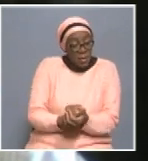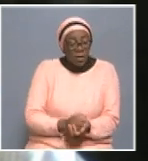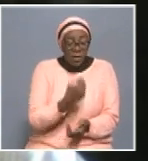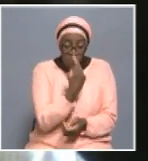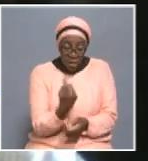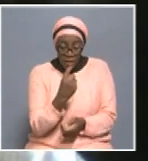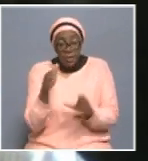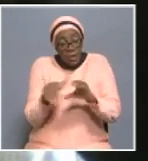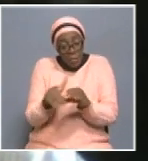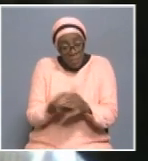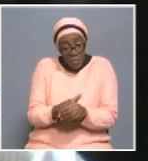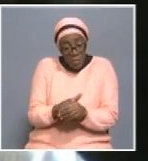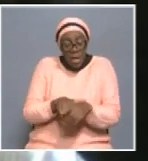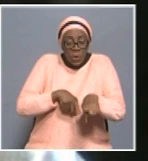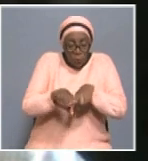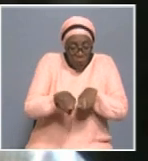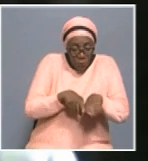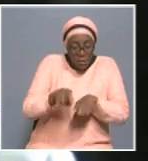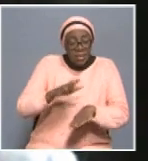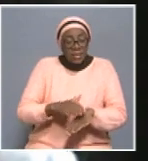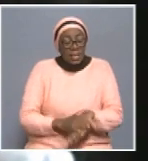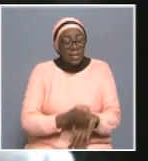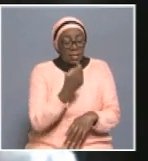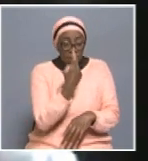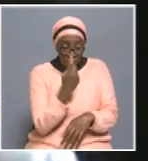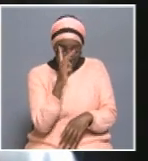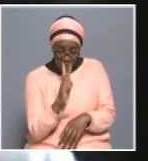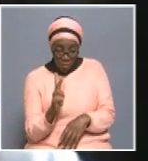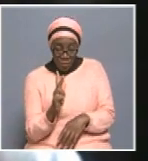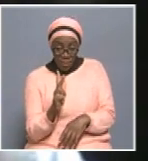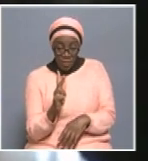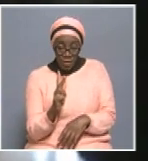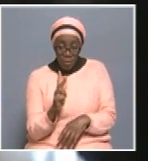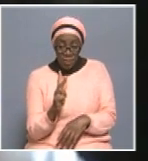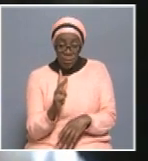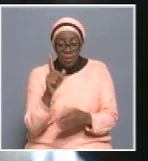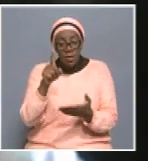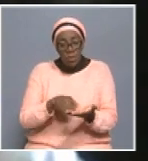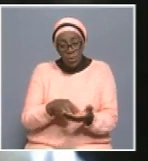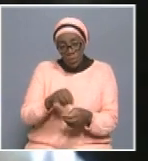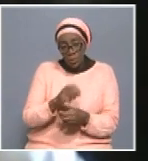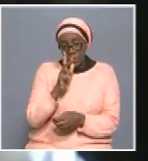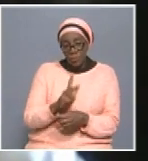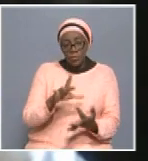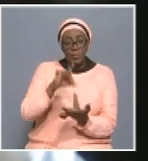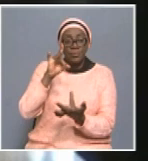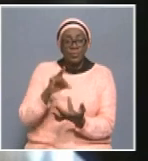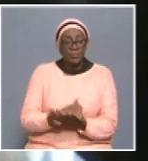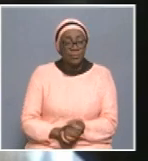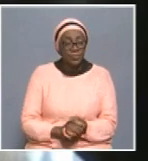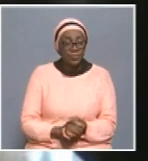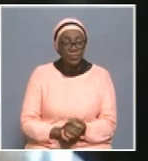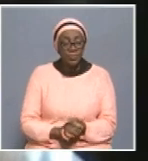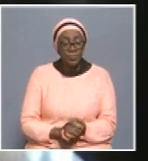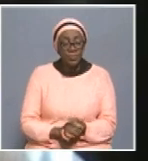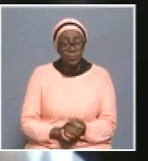there is an expulsion. But before the expulsion can happen, there is a due process that will still need to be carried out. Right. But one